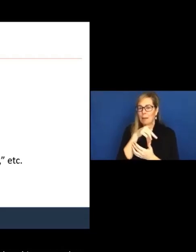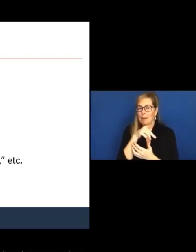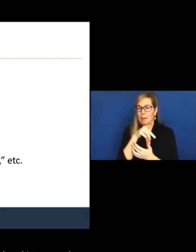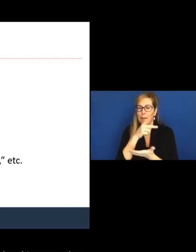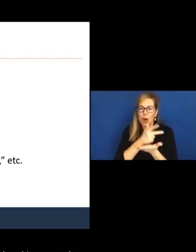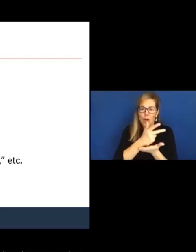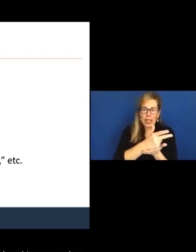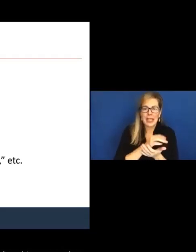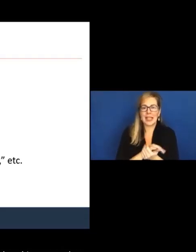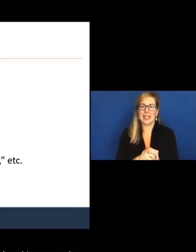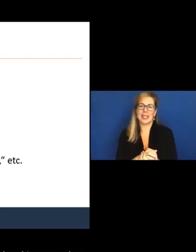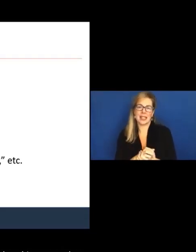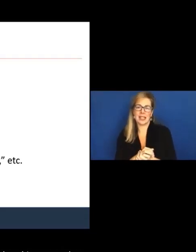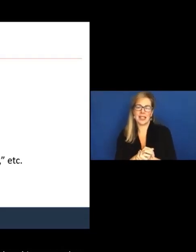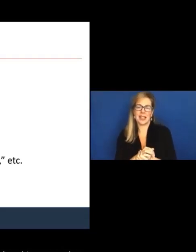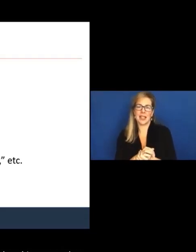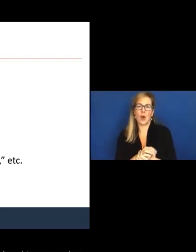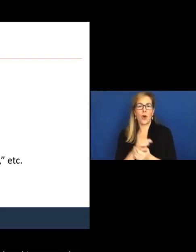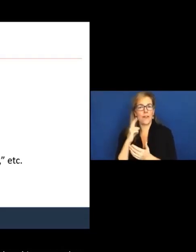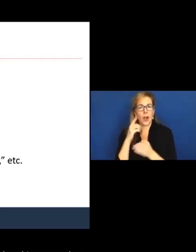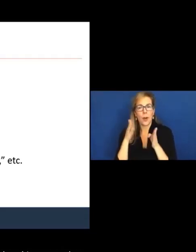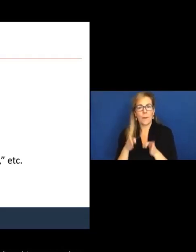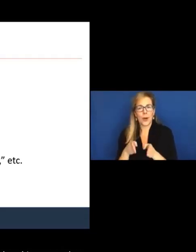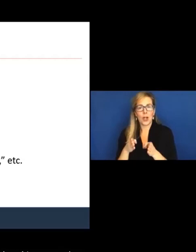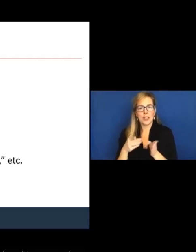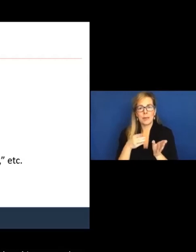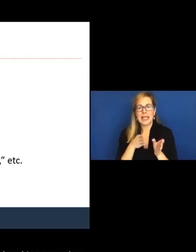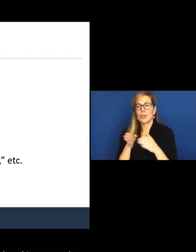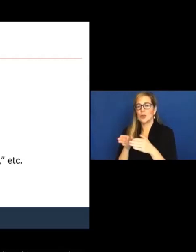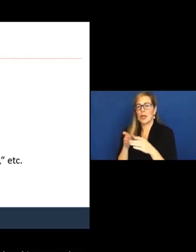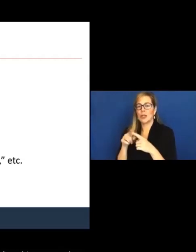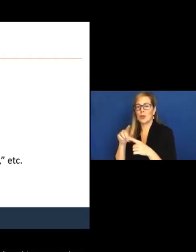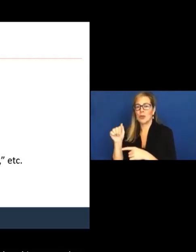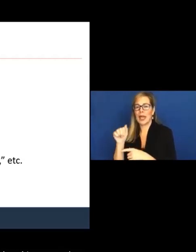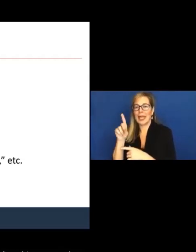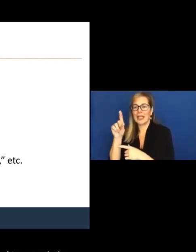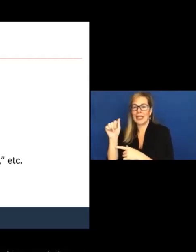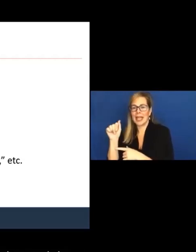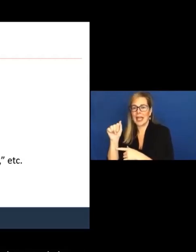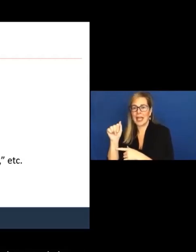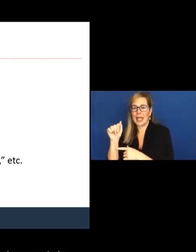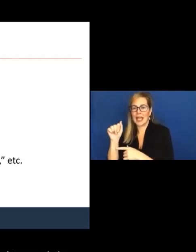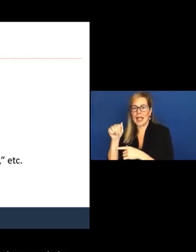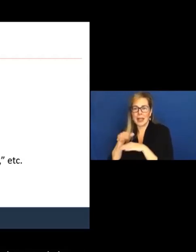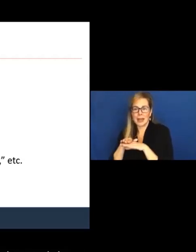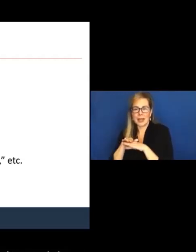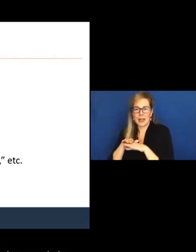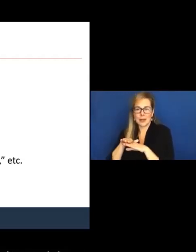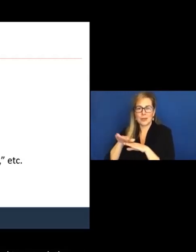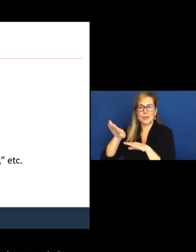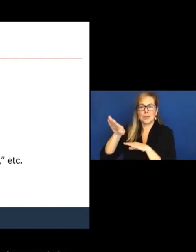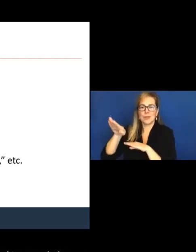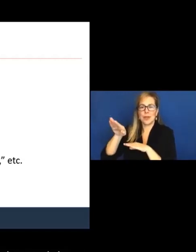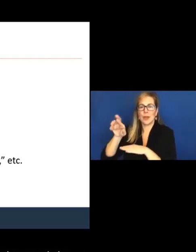Or you've heard somebody get directed to an ADA ramp. Well, handicap is